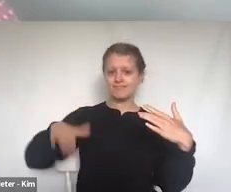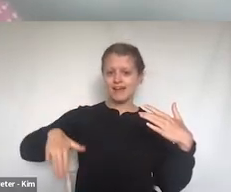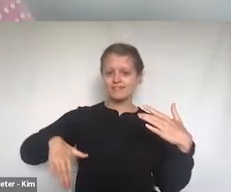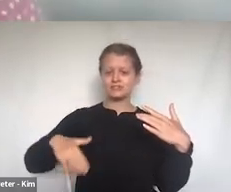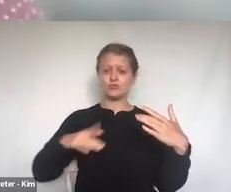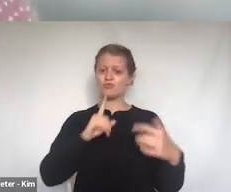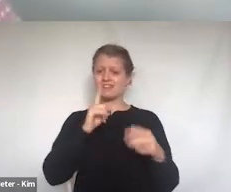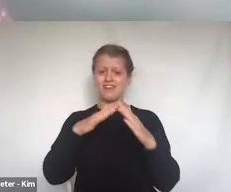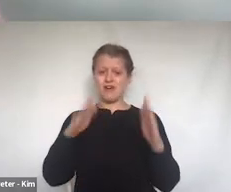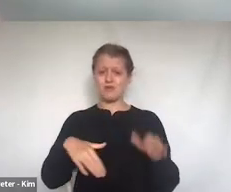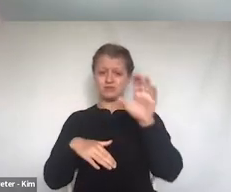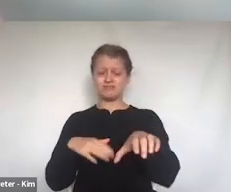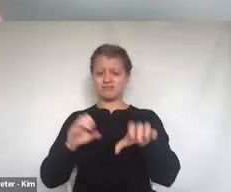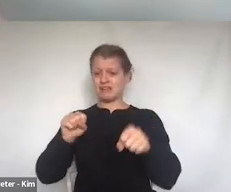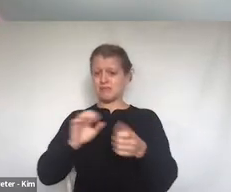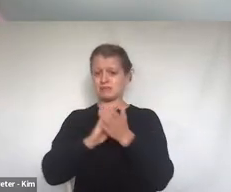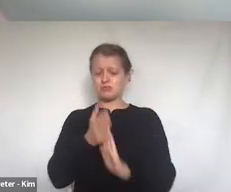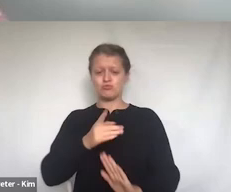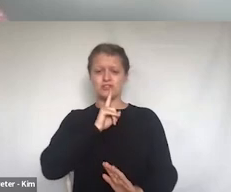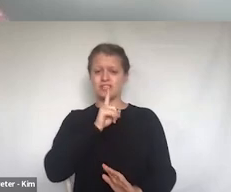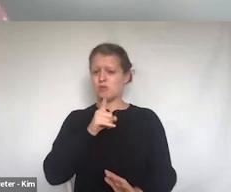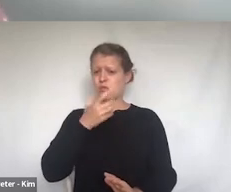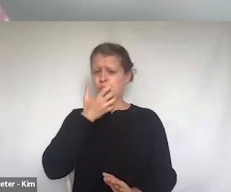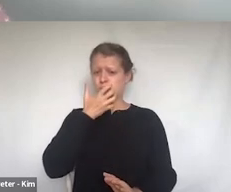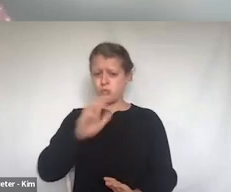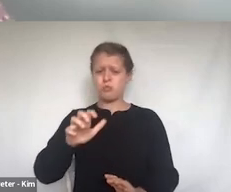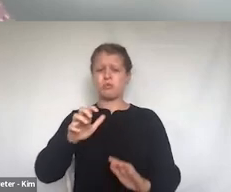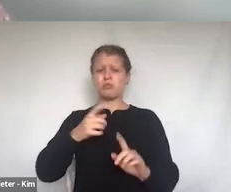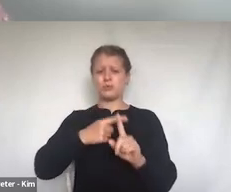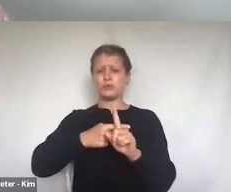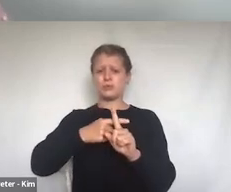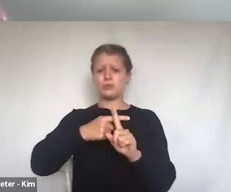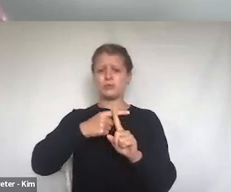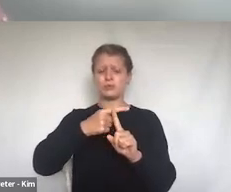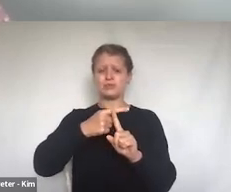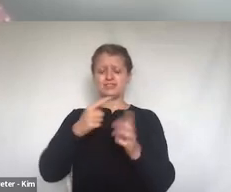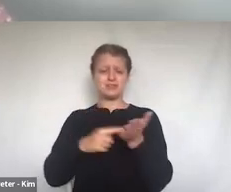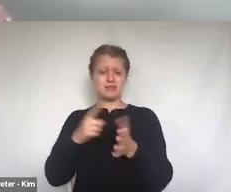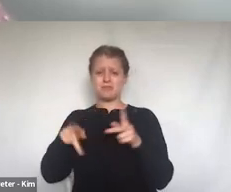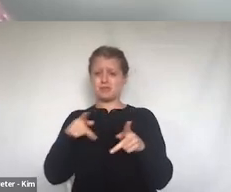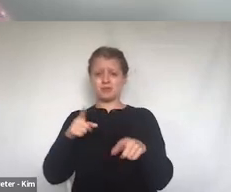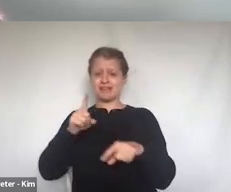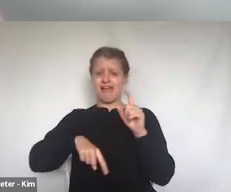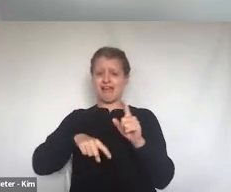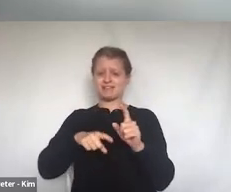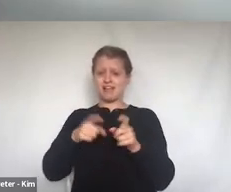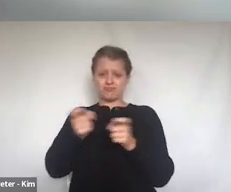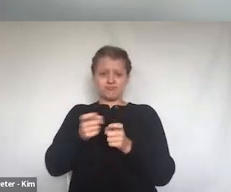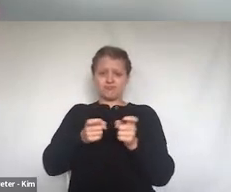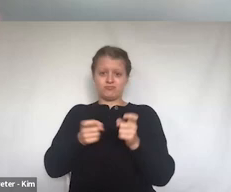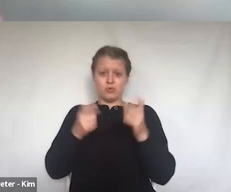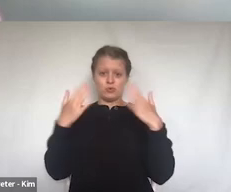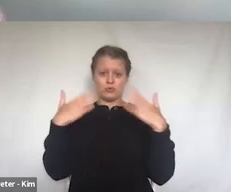tenancy agreement, a housing situation where we're not able to take control of the space and pull it off can also be a risk as well. And then finally,